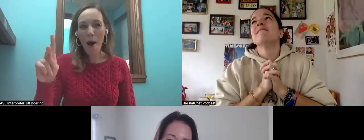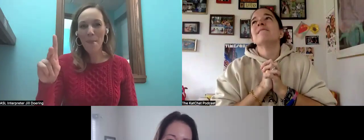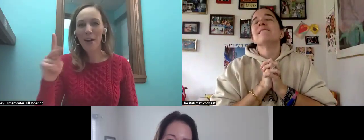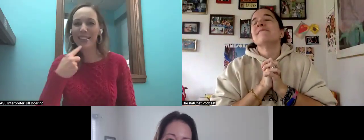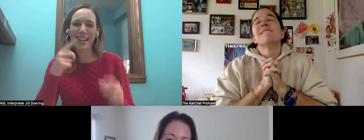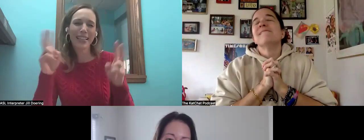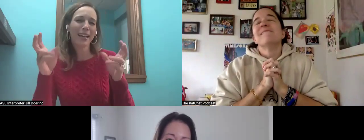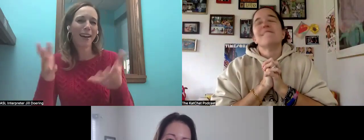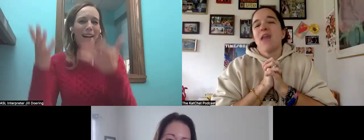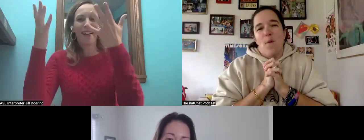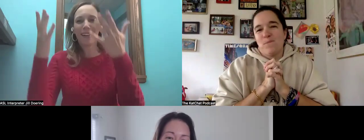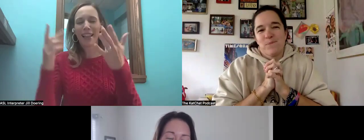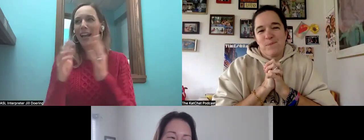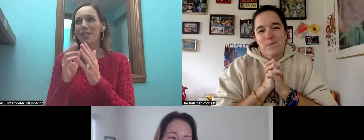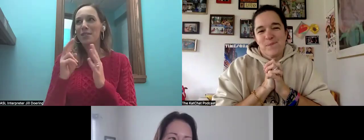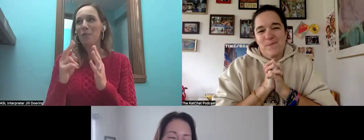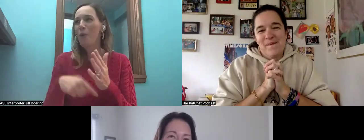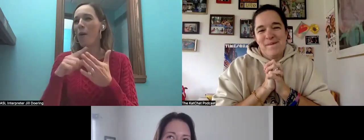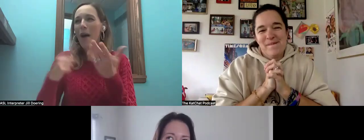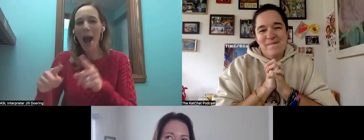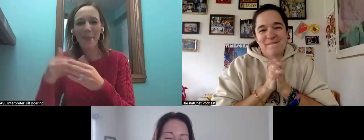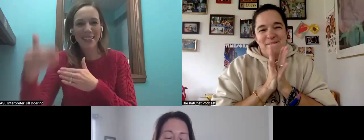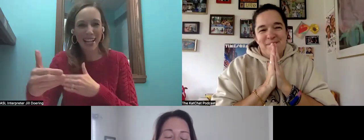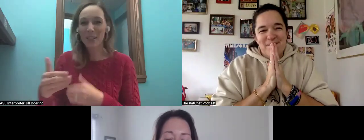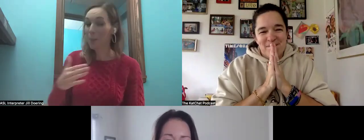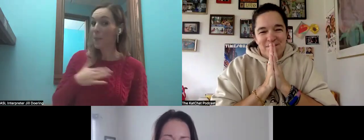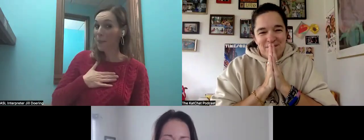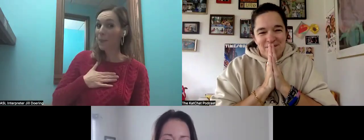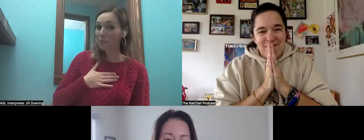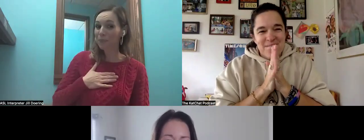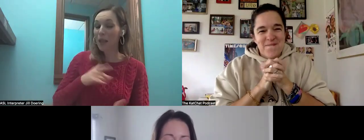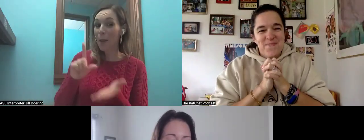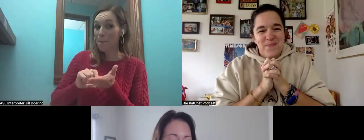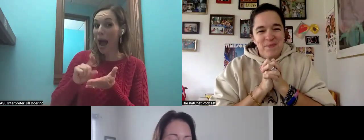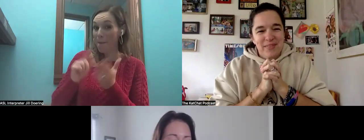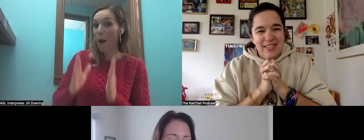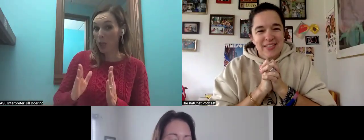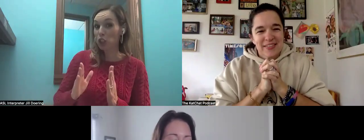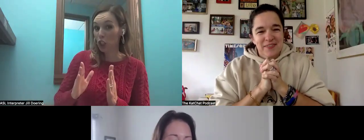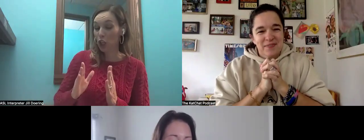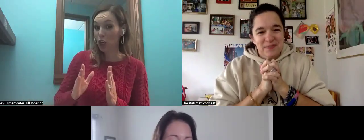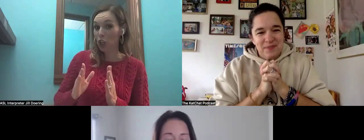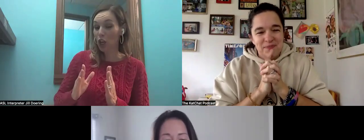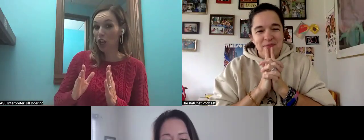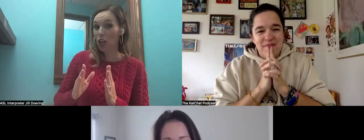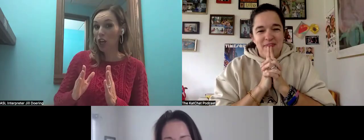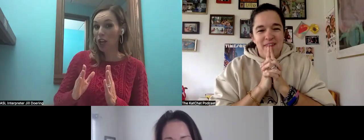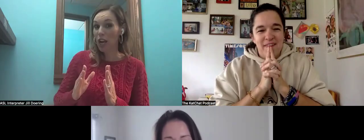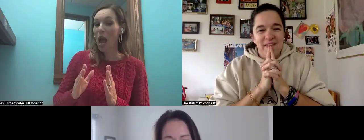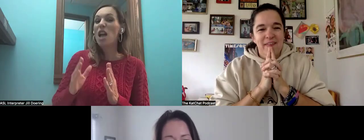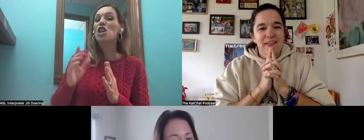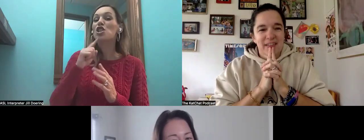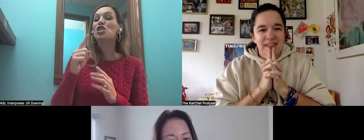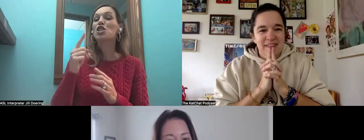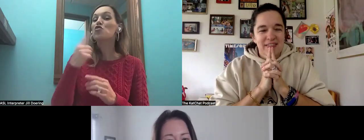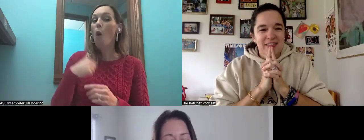okay, yeah. no. My publisher made me tone Troy down. He